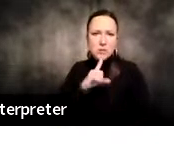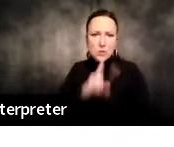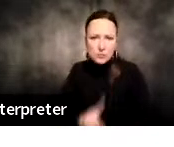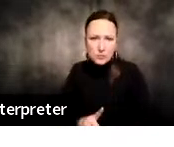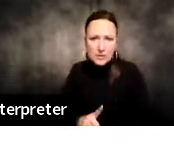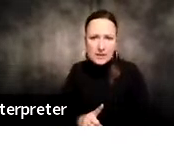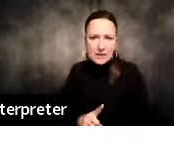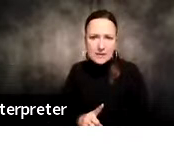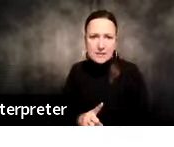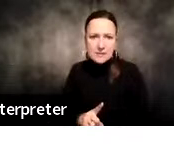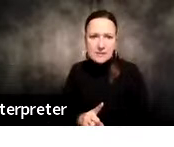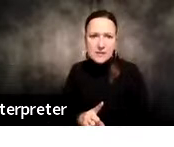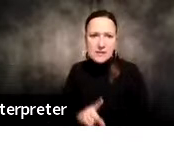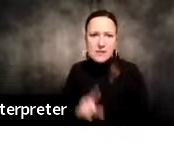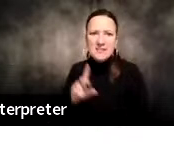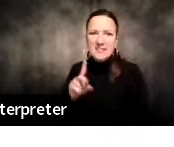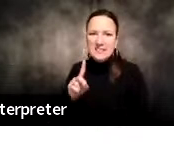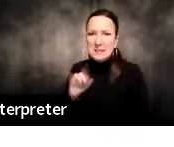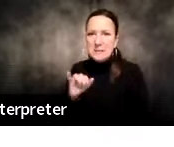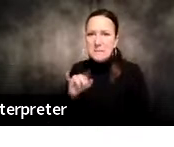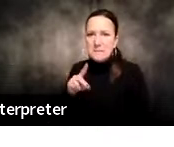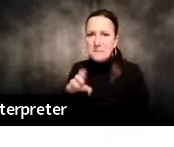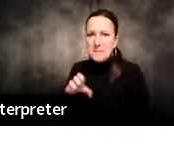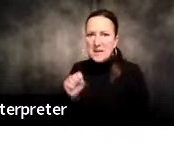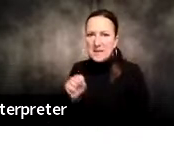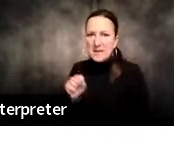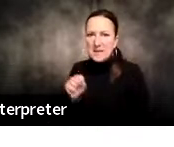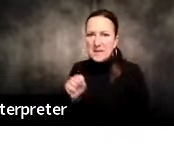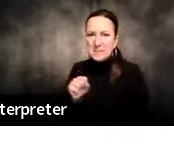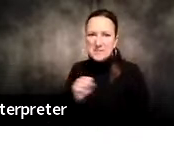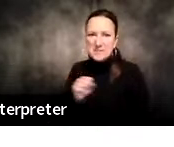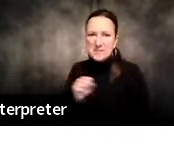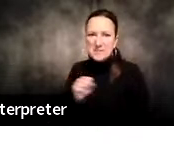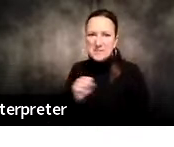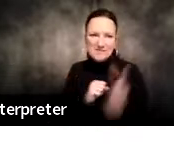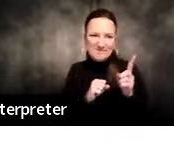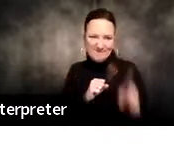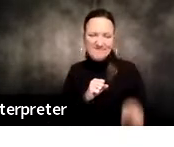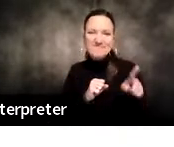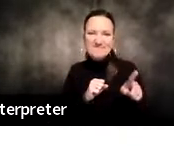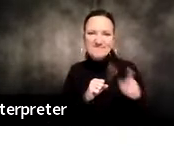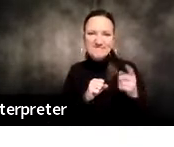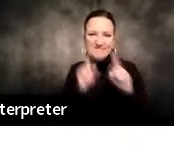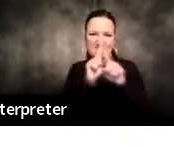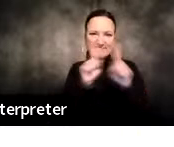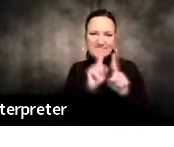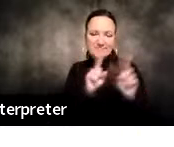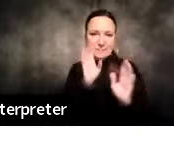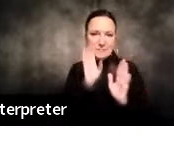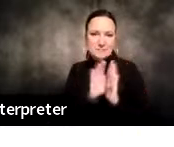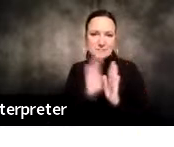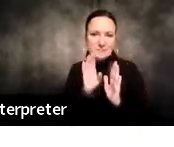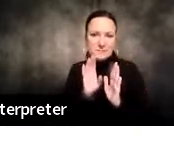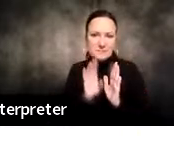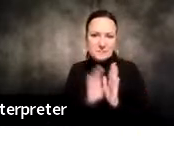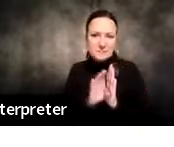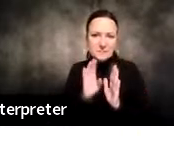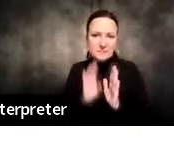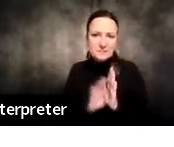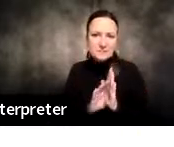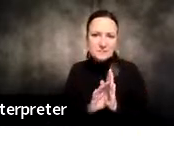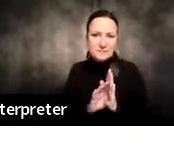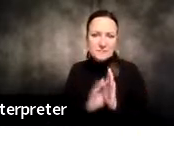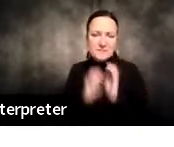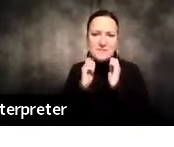So what kind of pipes do we have here in DC? You can see over on the side, on your the left side of the screen, we have